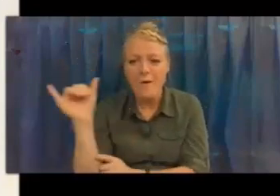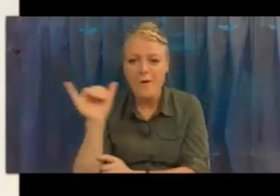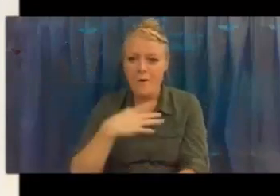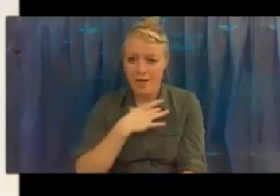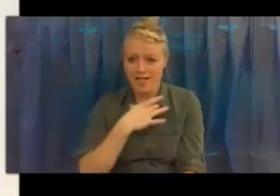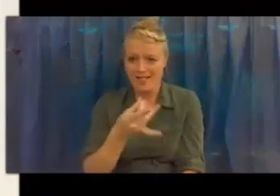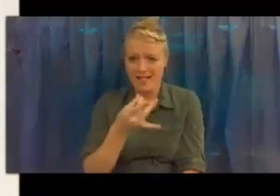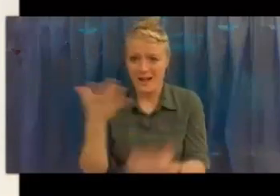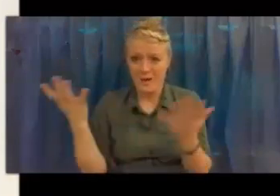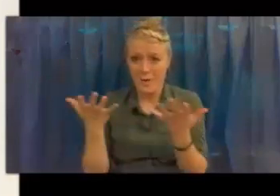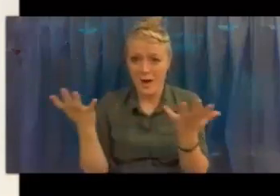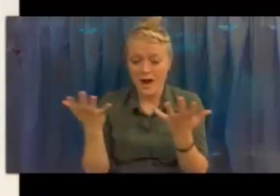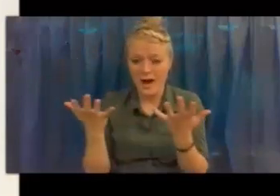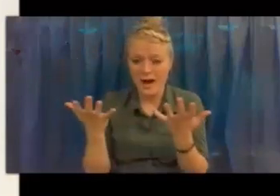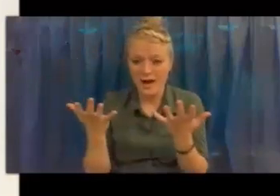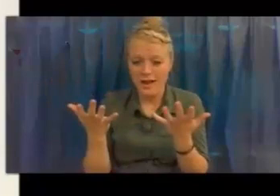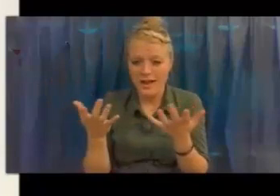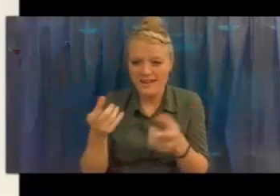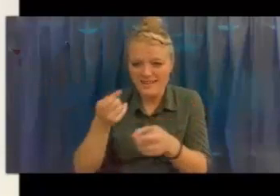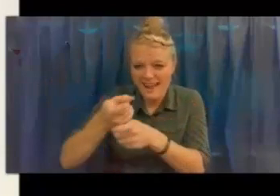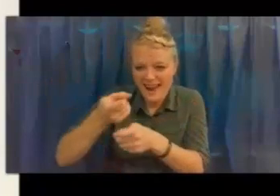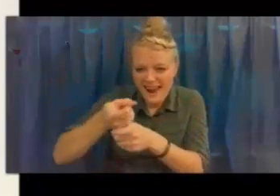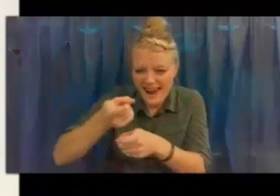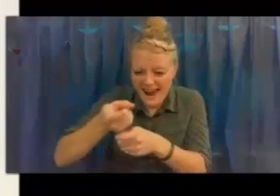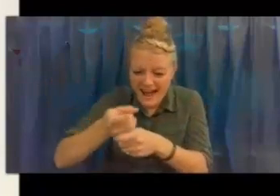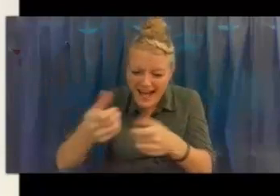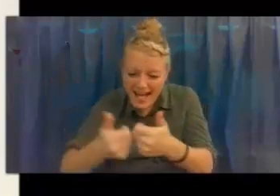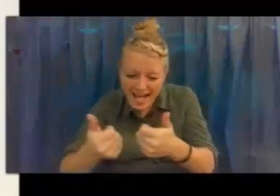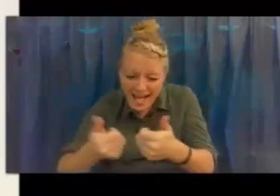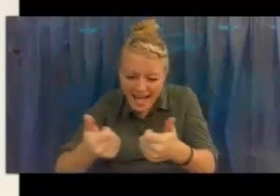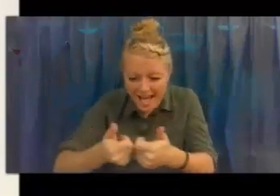These special cats also like